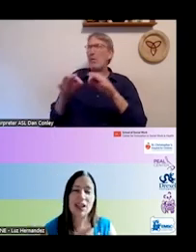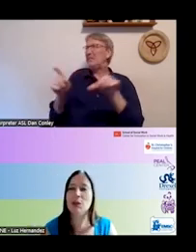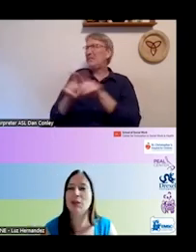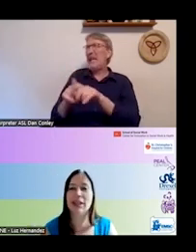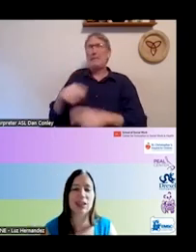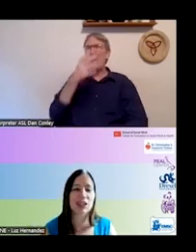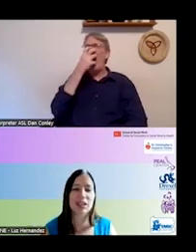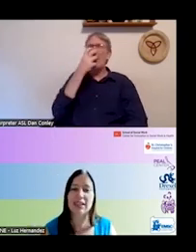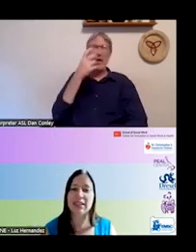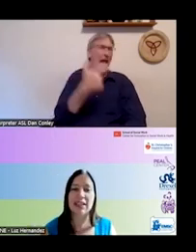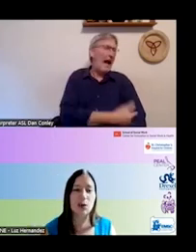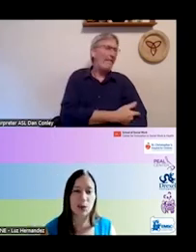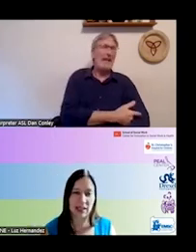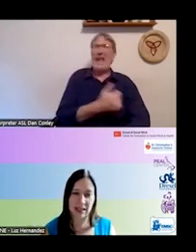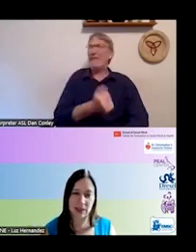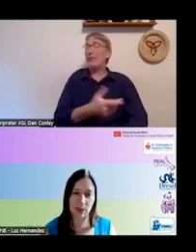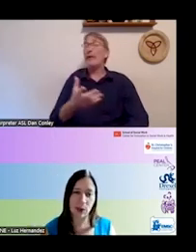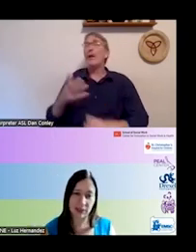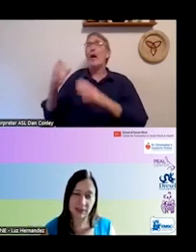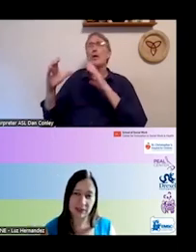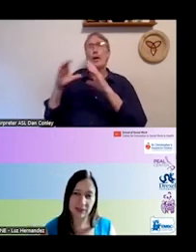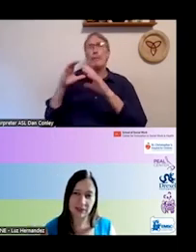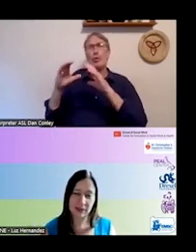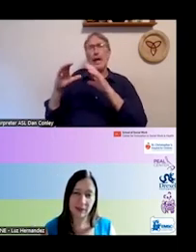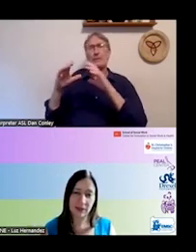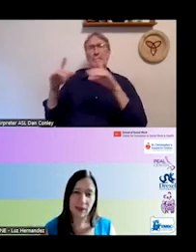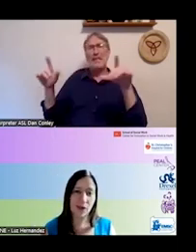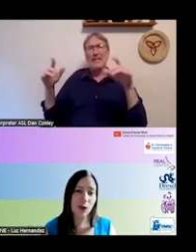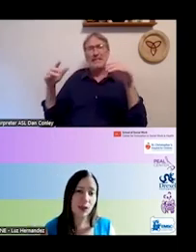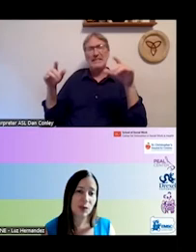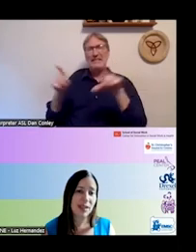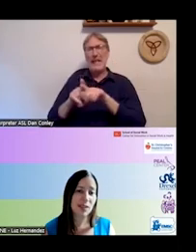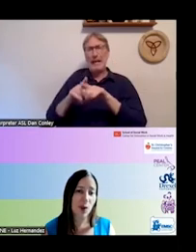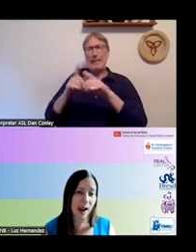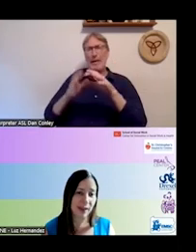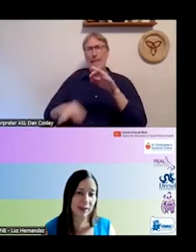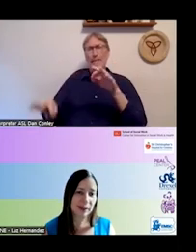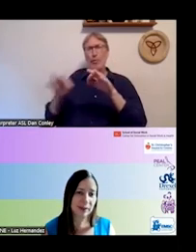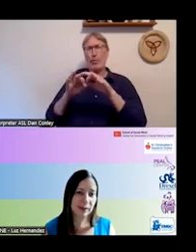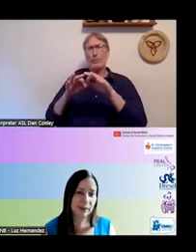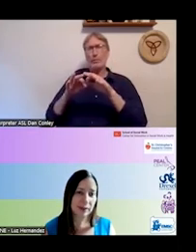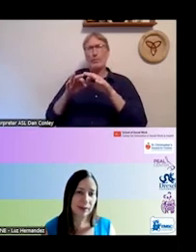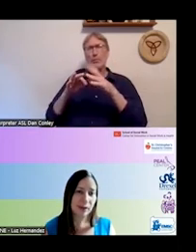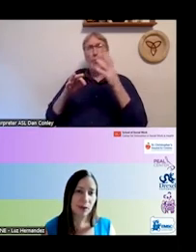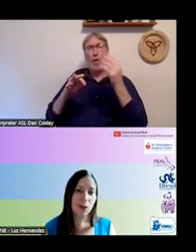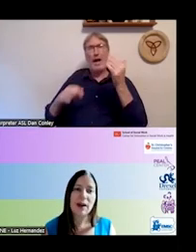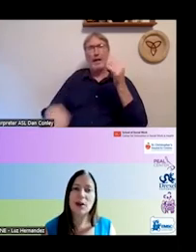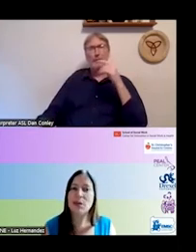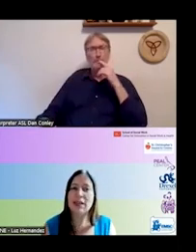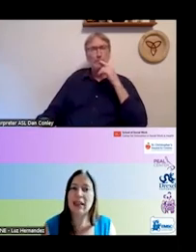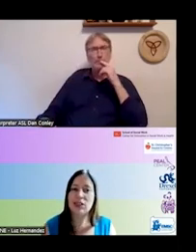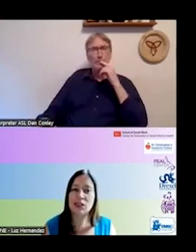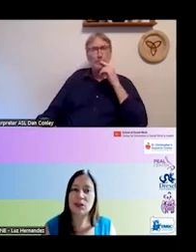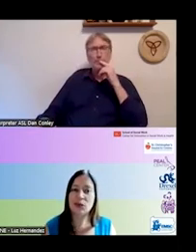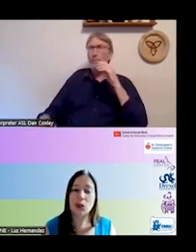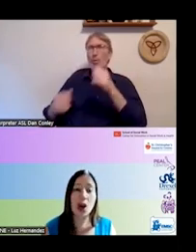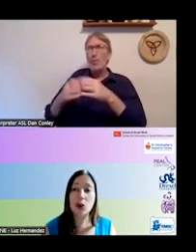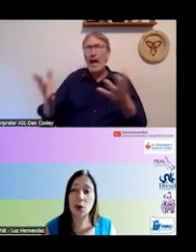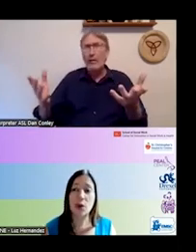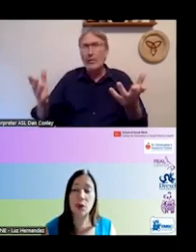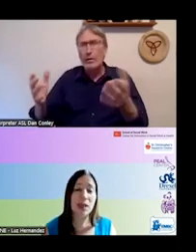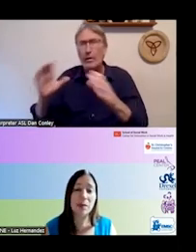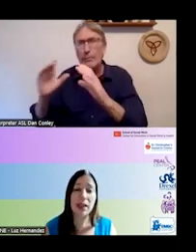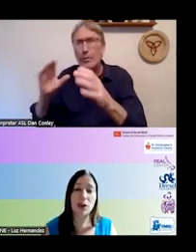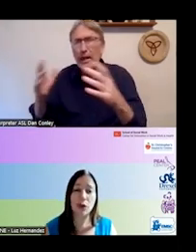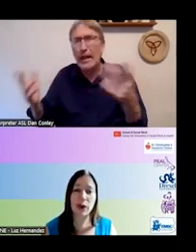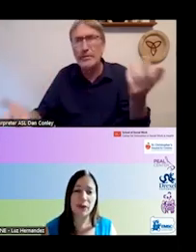oxygen. Communication is equally as important. Of course, we ask why. Without communication, we all